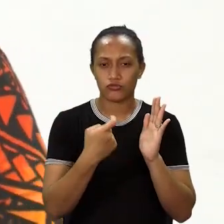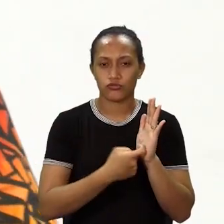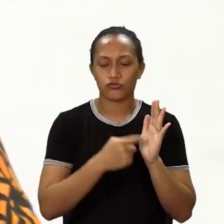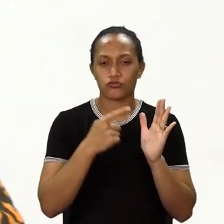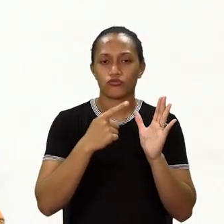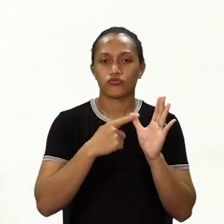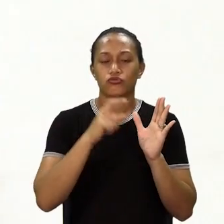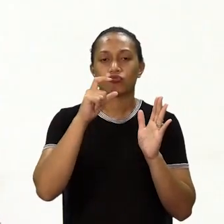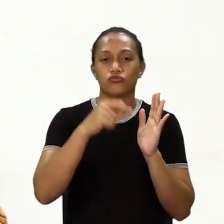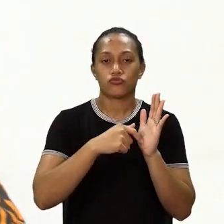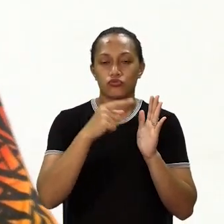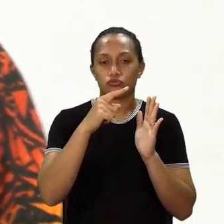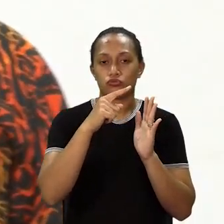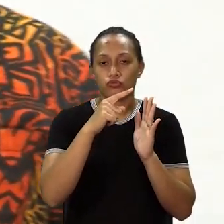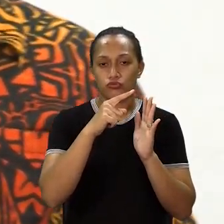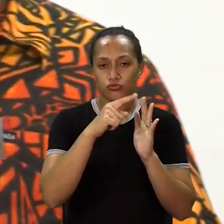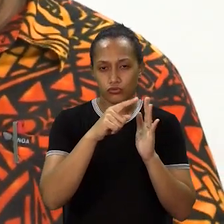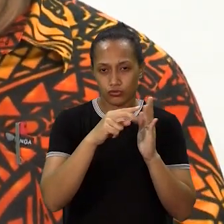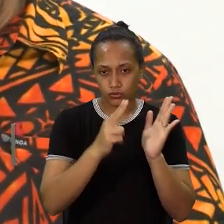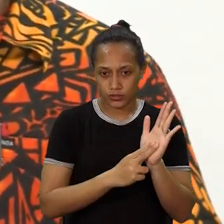form for she and is?